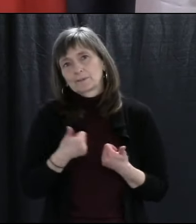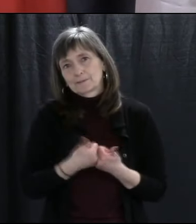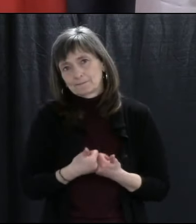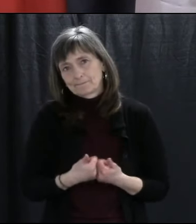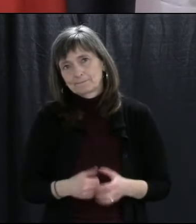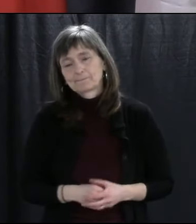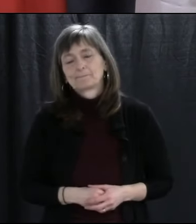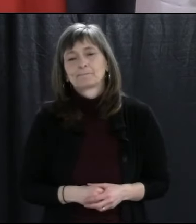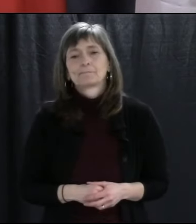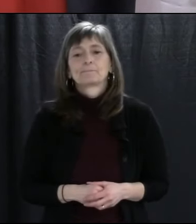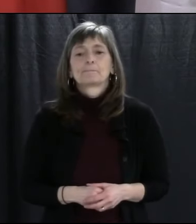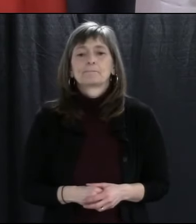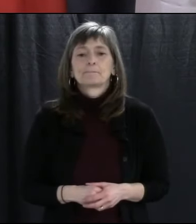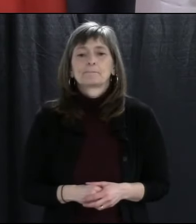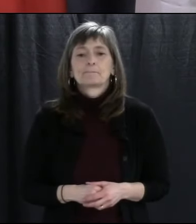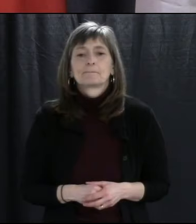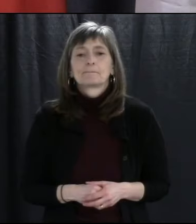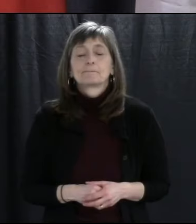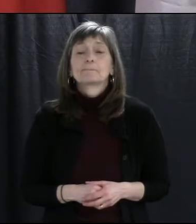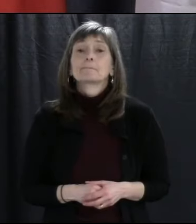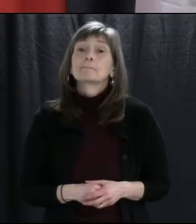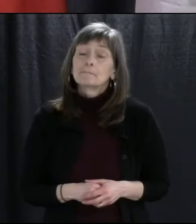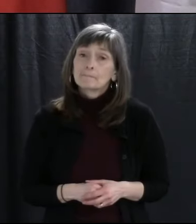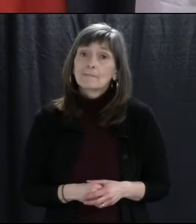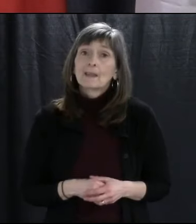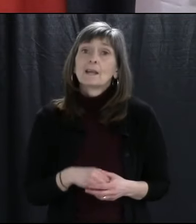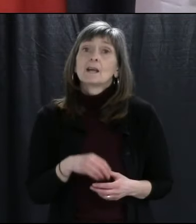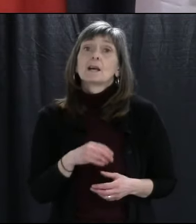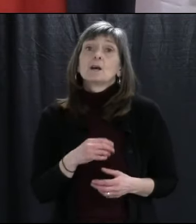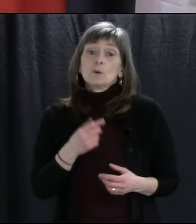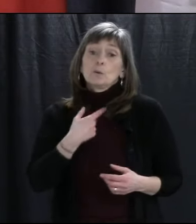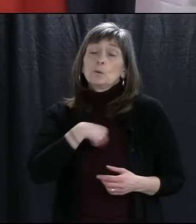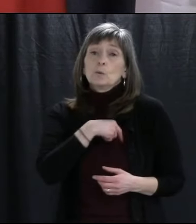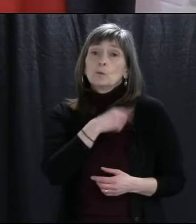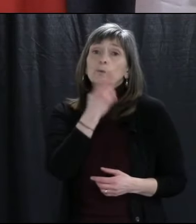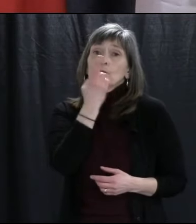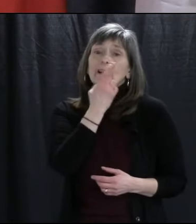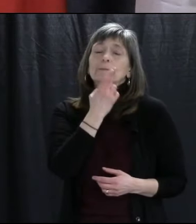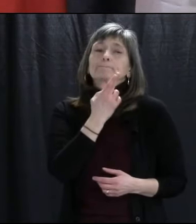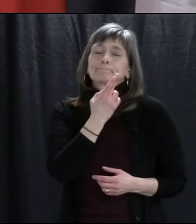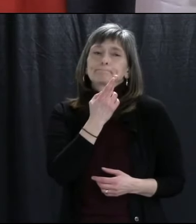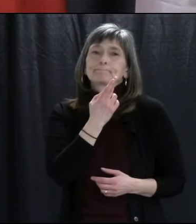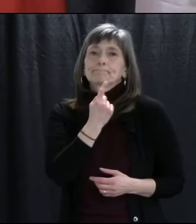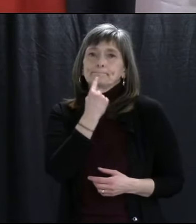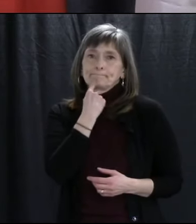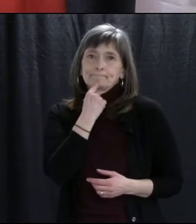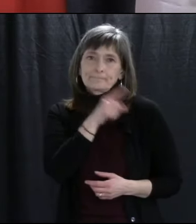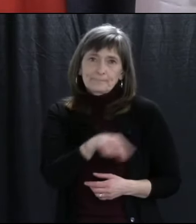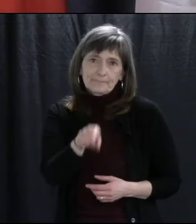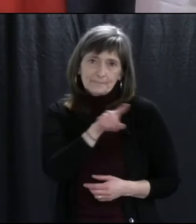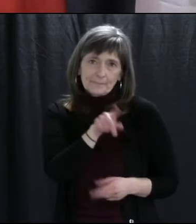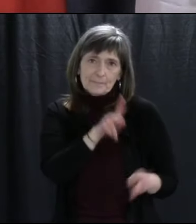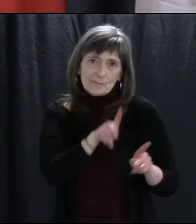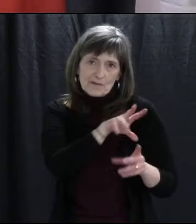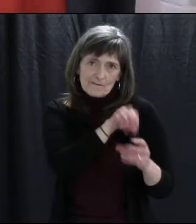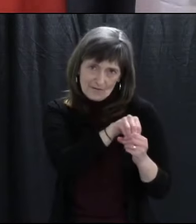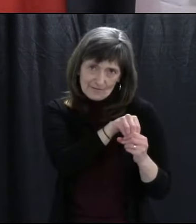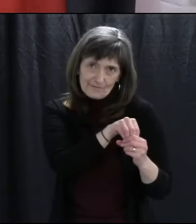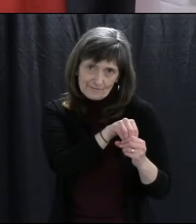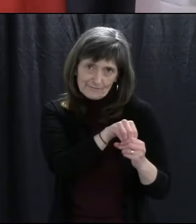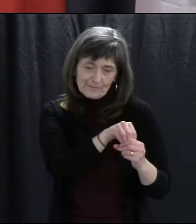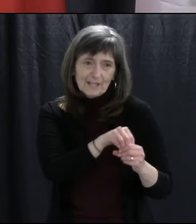Summer Games. Now the provincial government recognizes that these athletes, this is disappointing, but we recognize that these athletes,